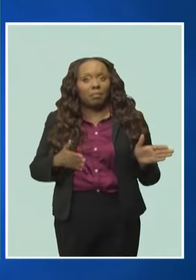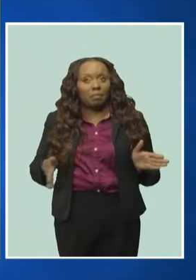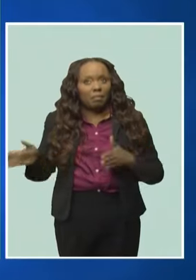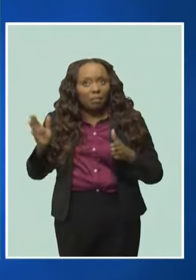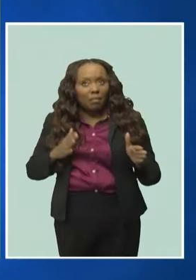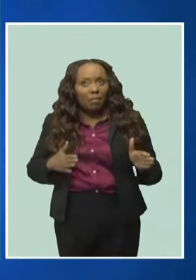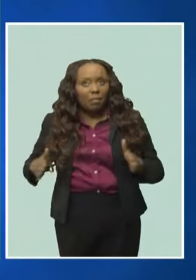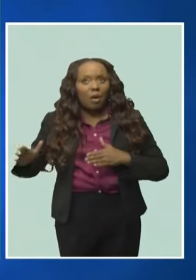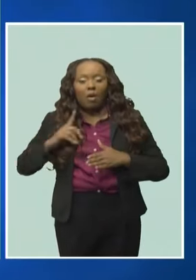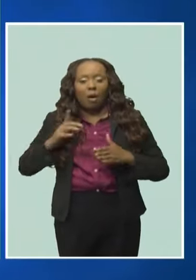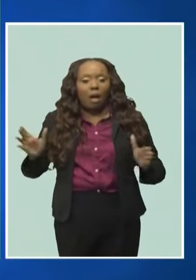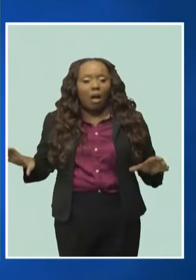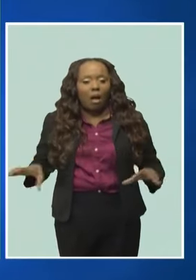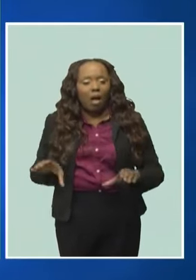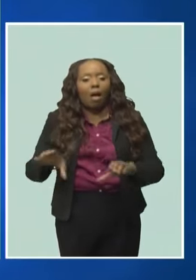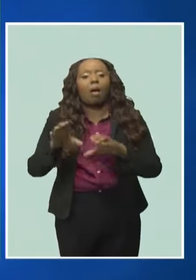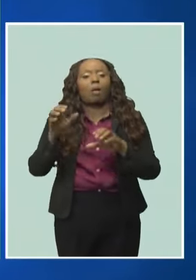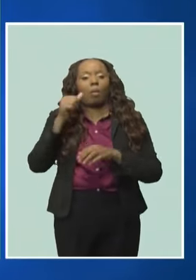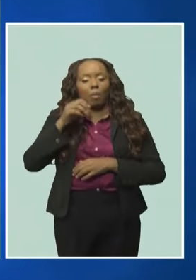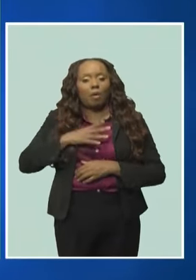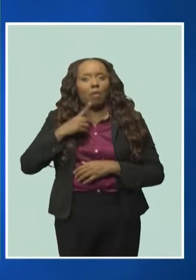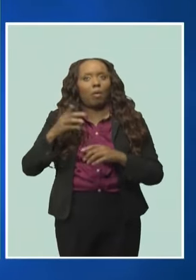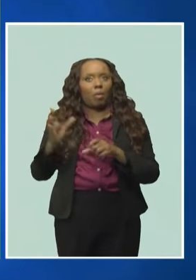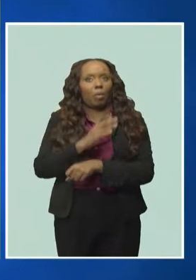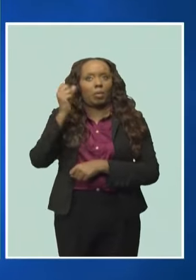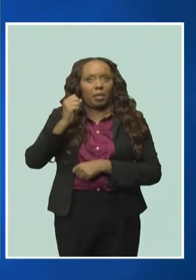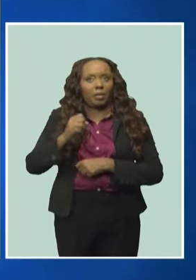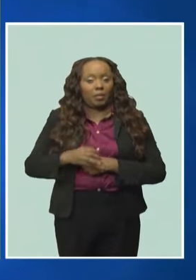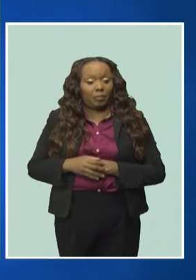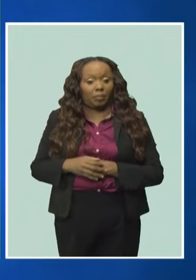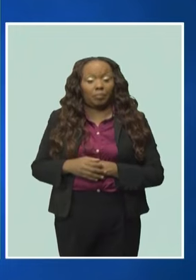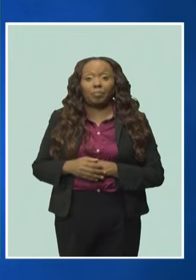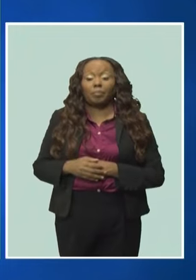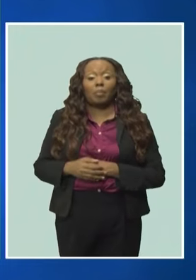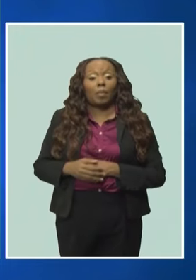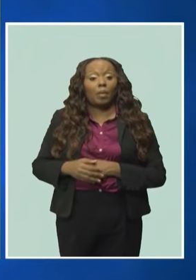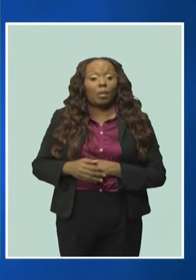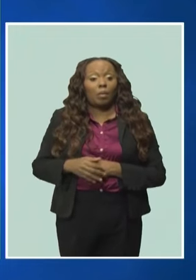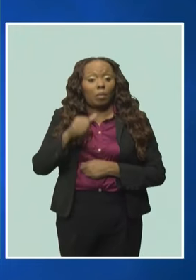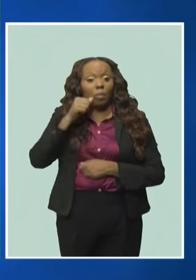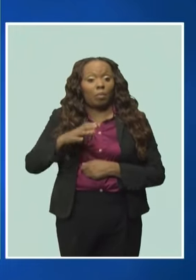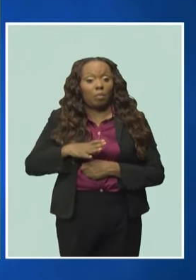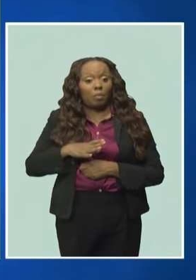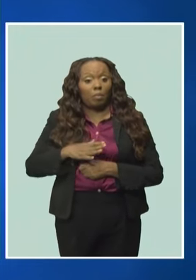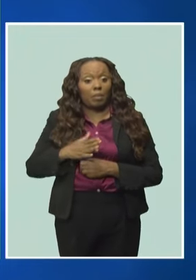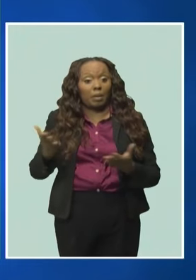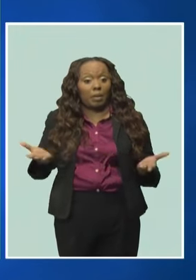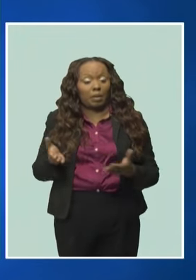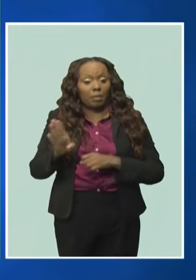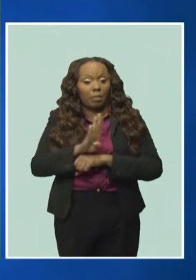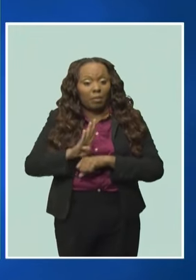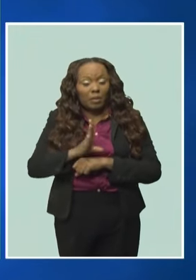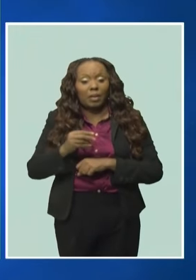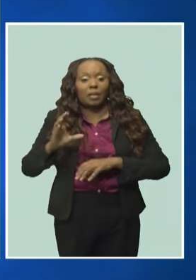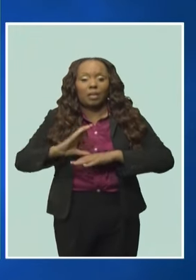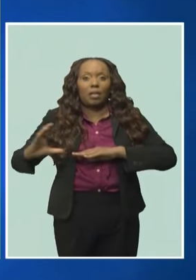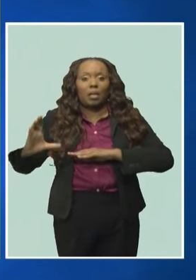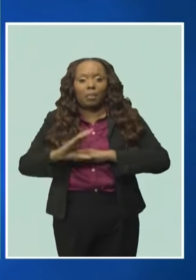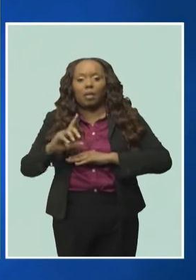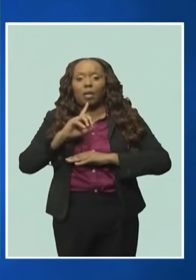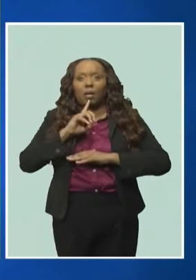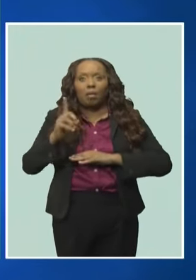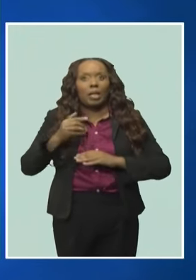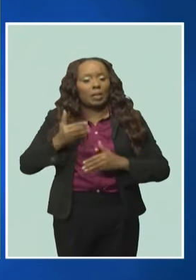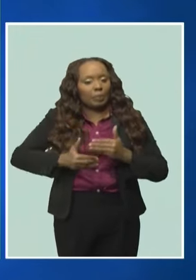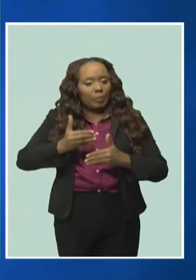Optimizing Women in Business to Win, the Chamber of Commerce official said women in Barbados and the Caribbean have been making strides in the